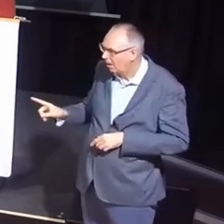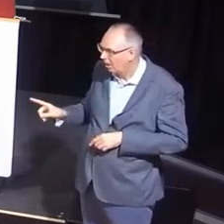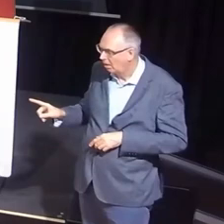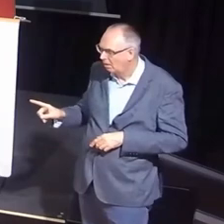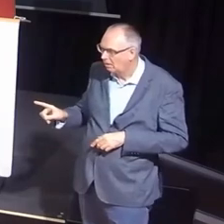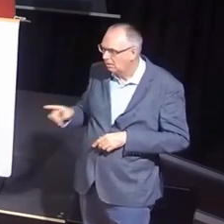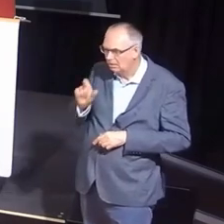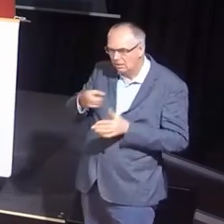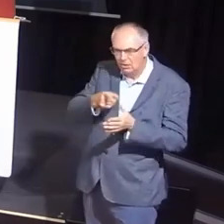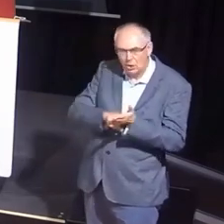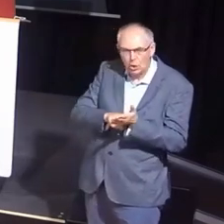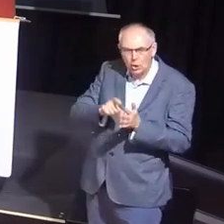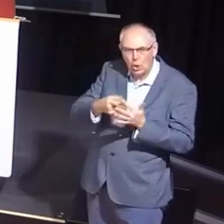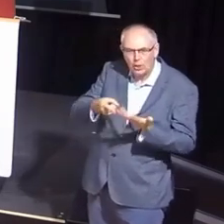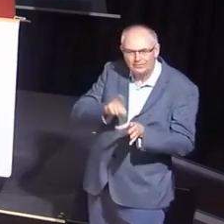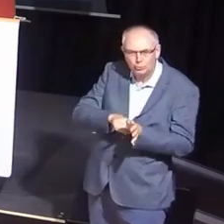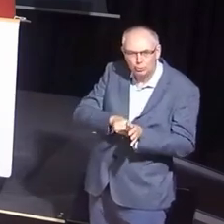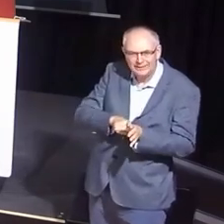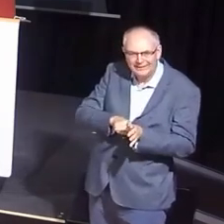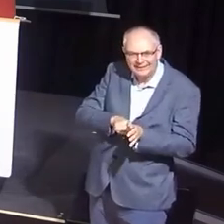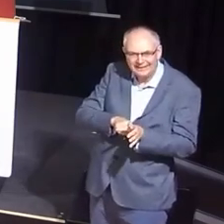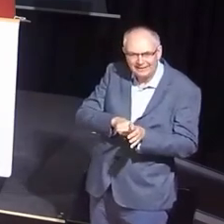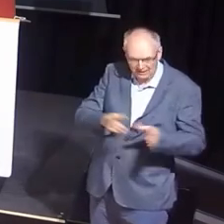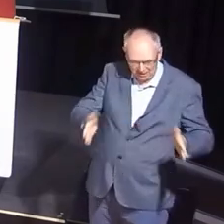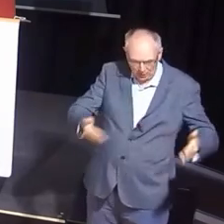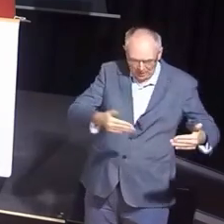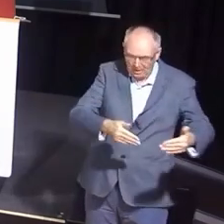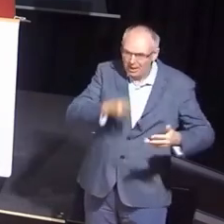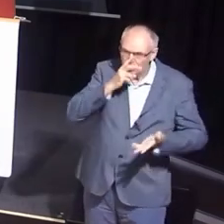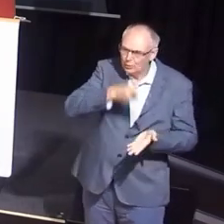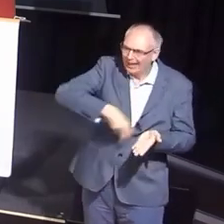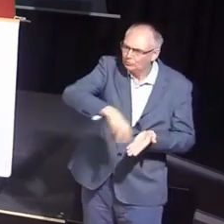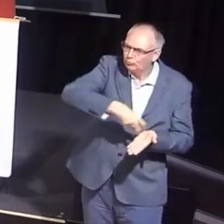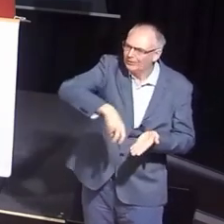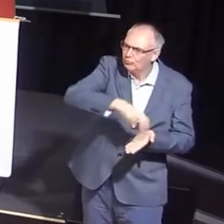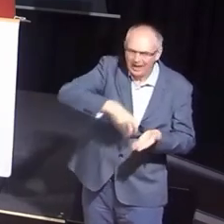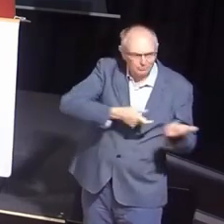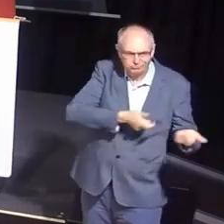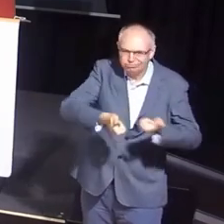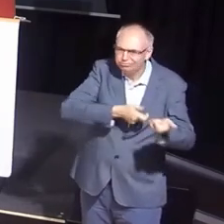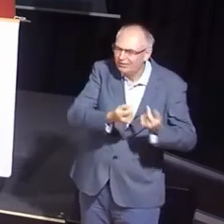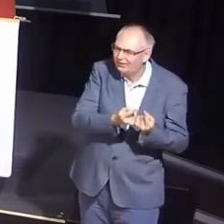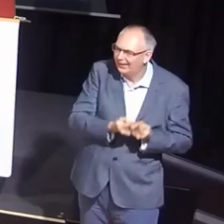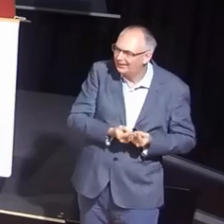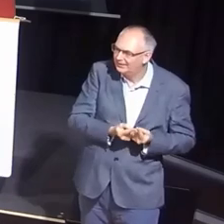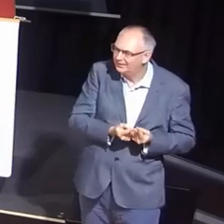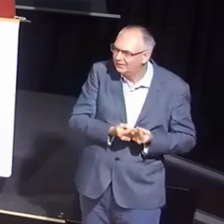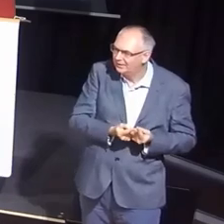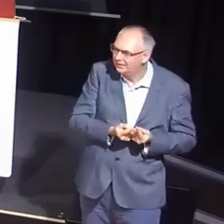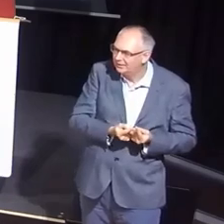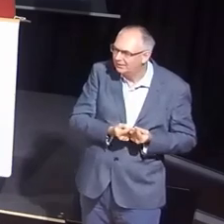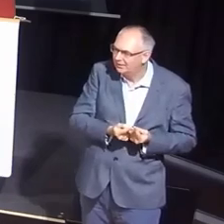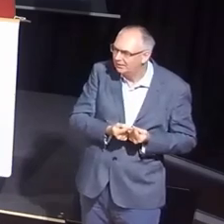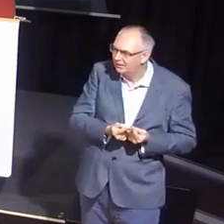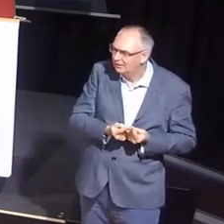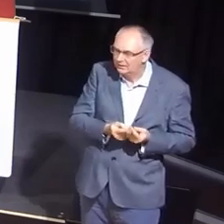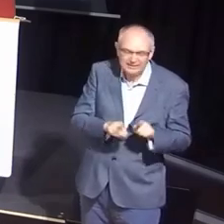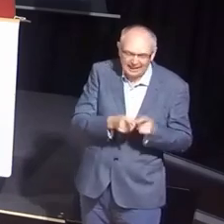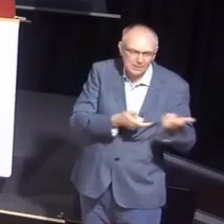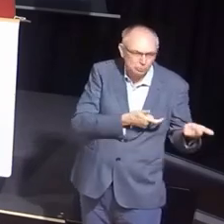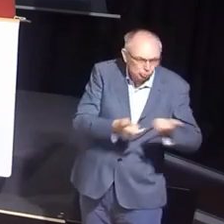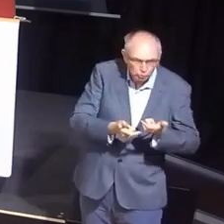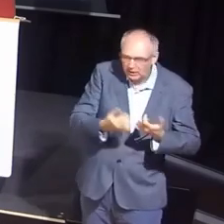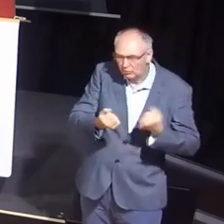there's like a thing that you can run around and shoot things and you get like 43 seconds. That turned a shooting game into a driving game for me because I could